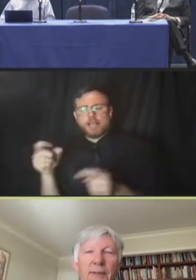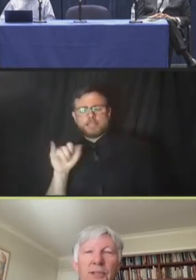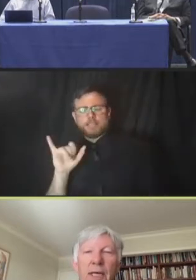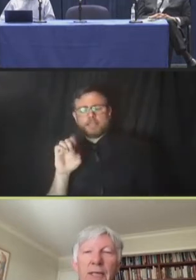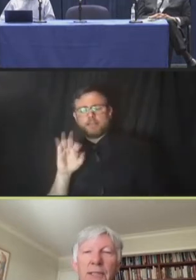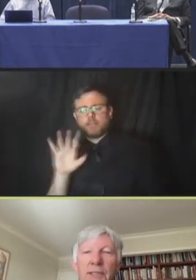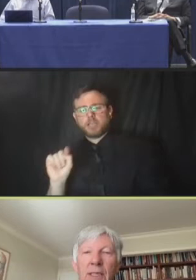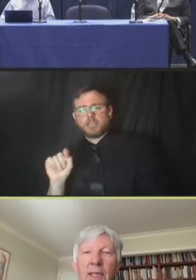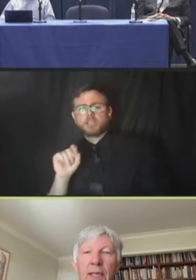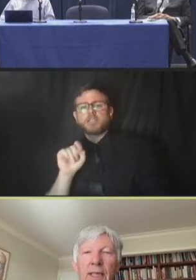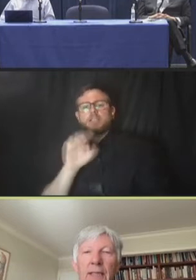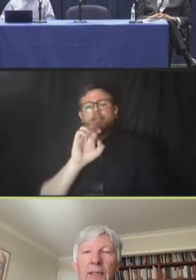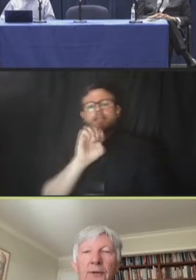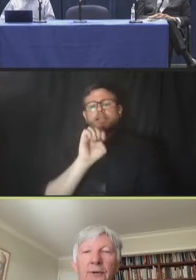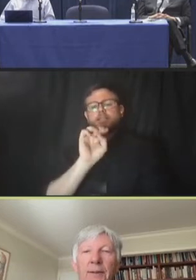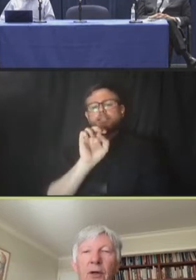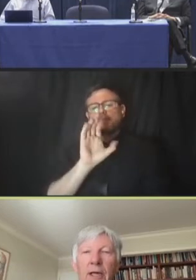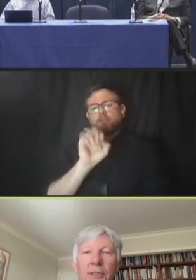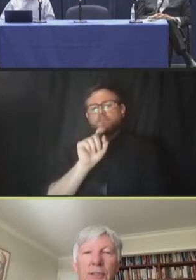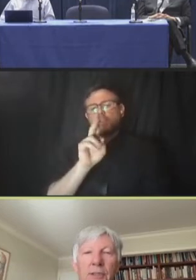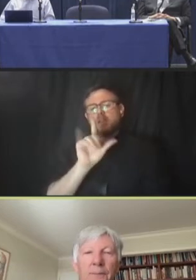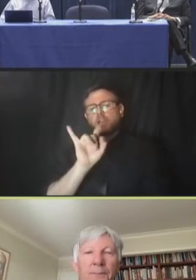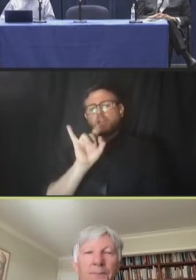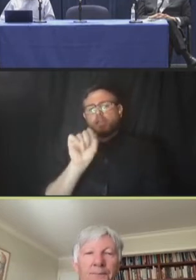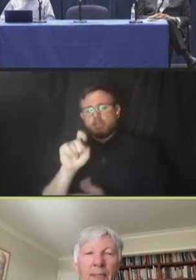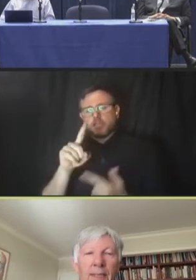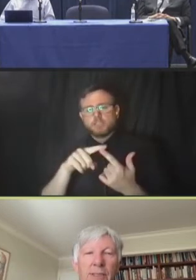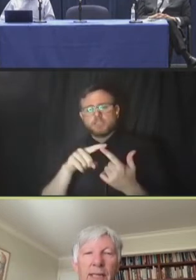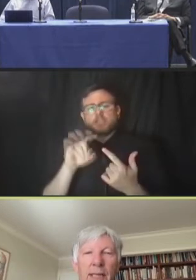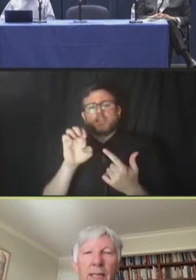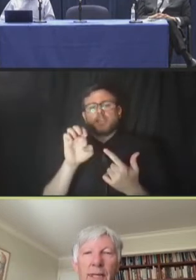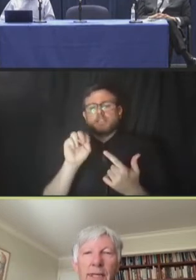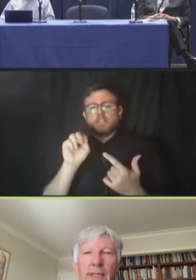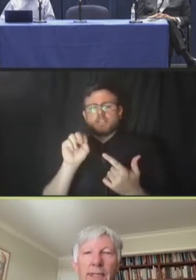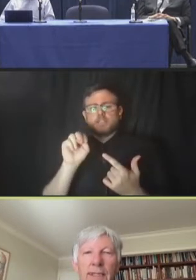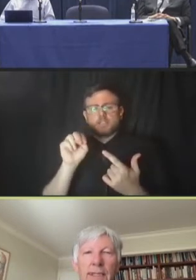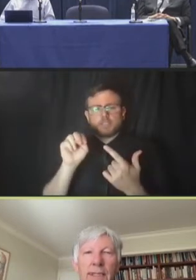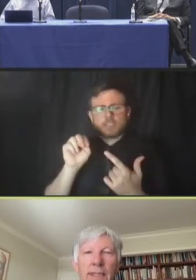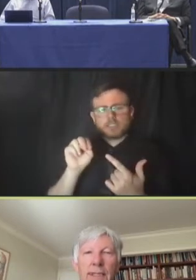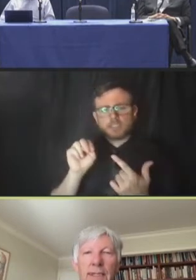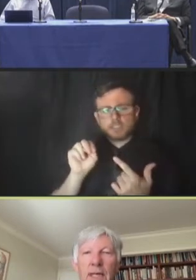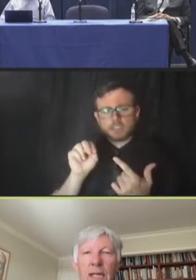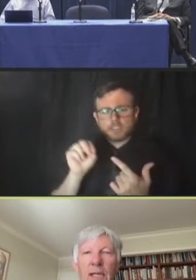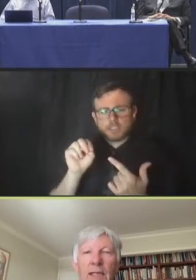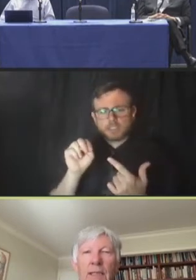encephalitis, meningitis, and Guillain-Barré syndrome. Next slide.